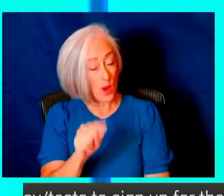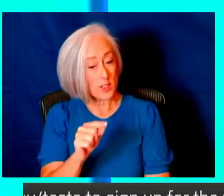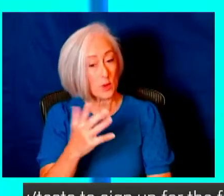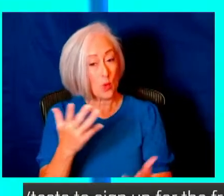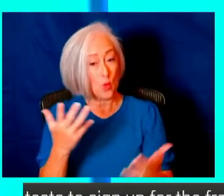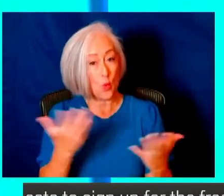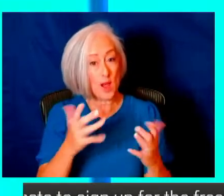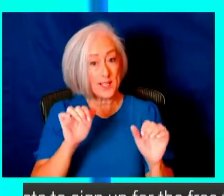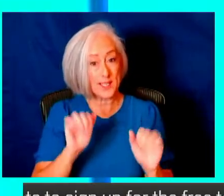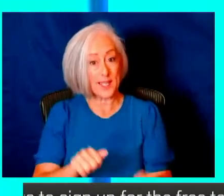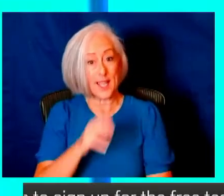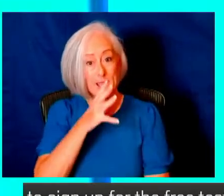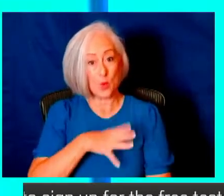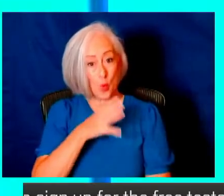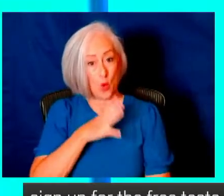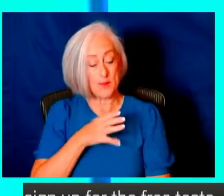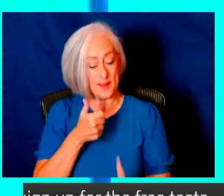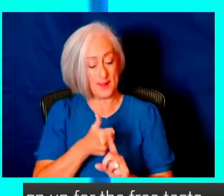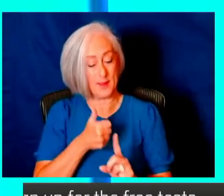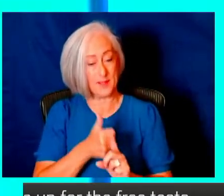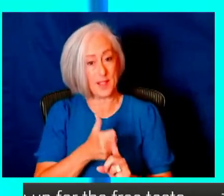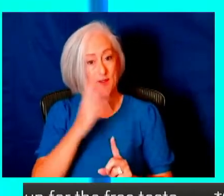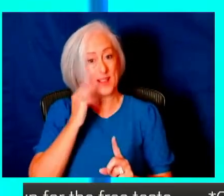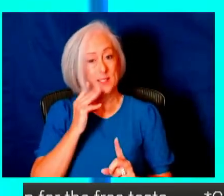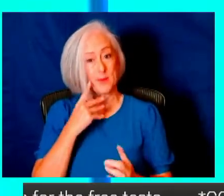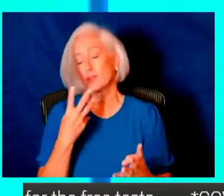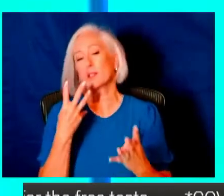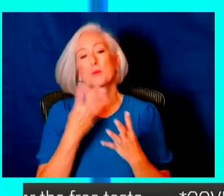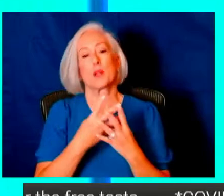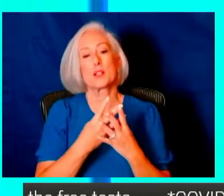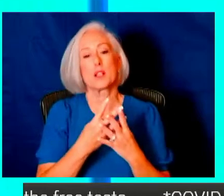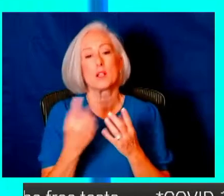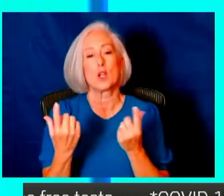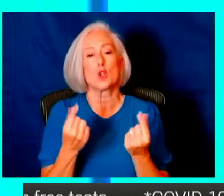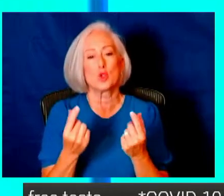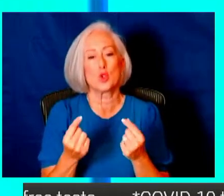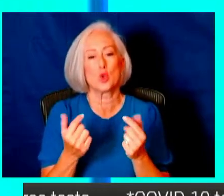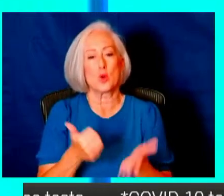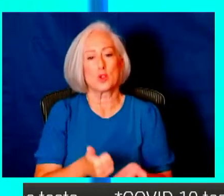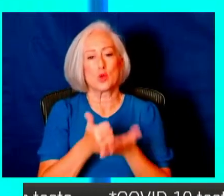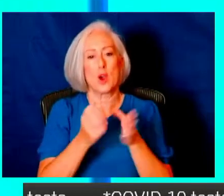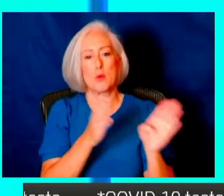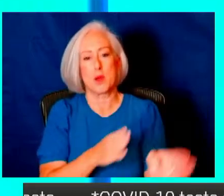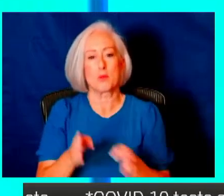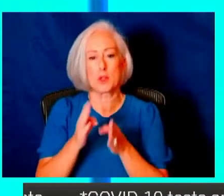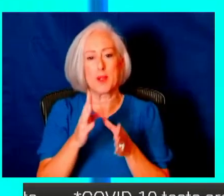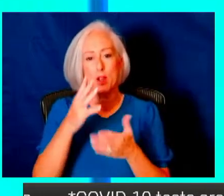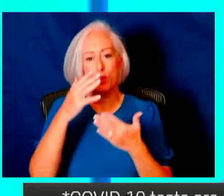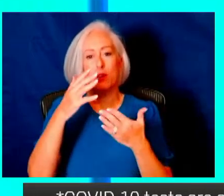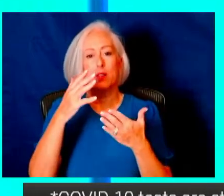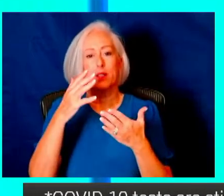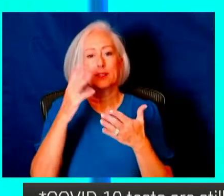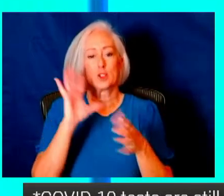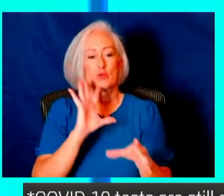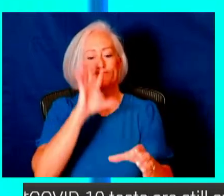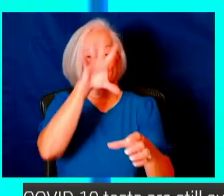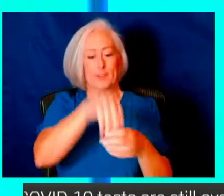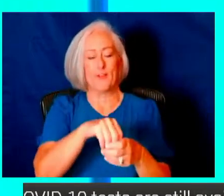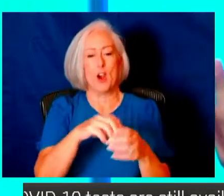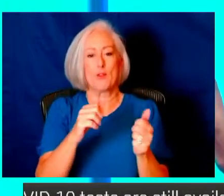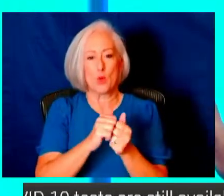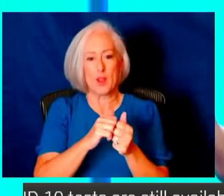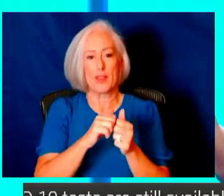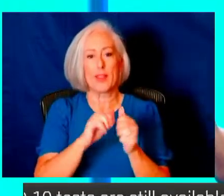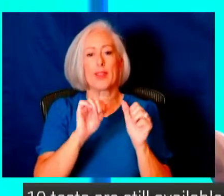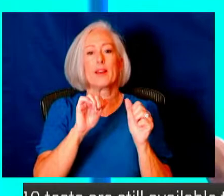women who have been incarcerated do to prepare themselves to head back into society? And I think there's a lot that we in society can do